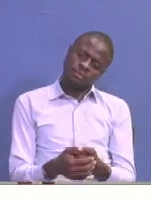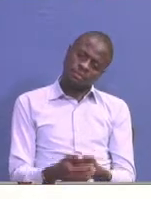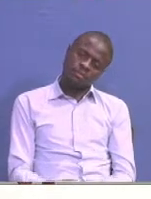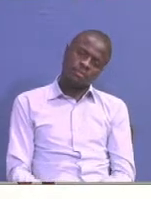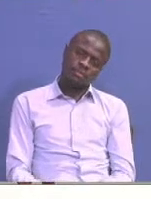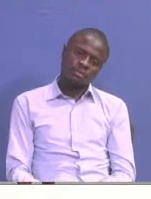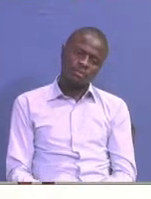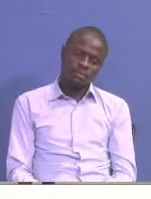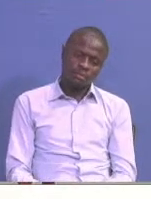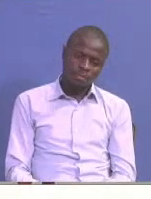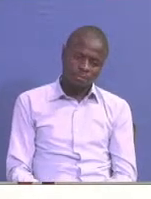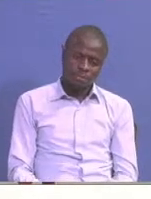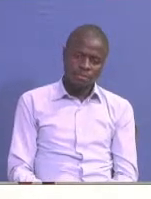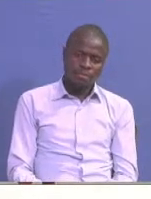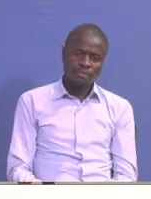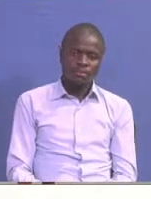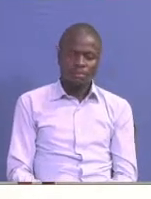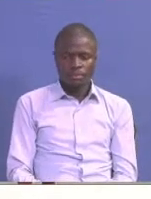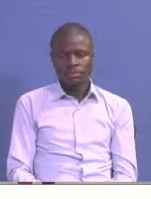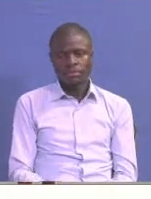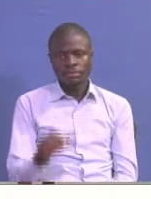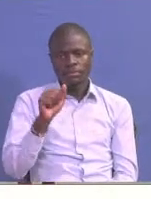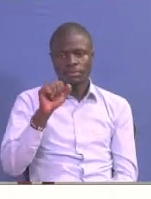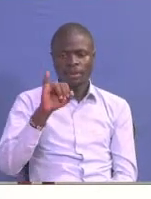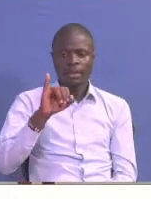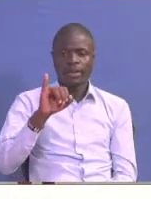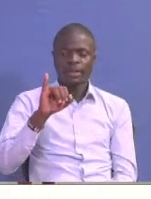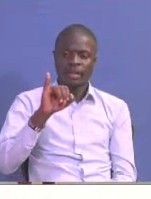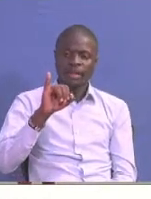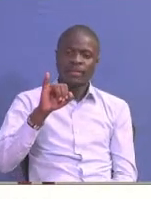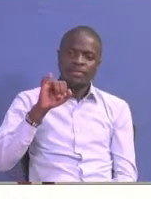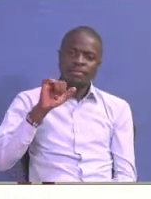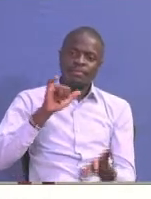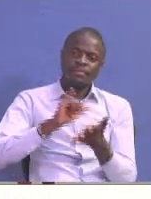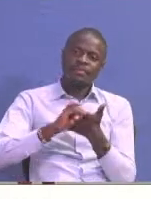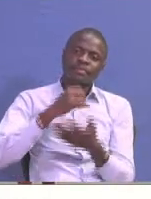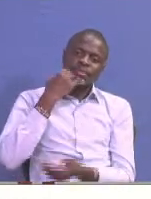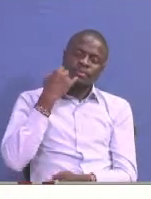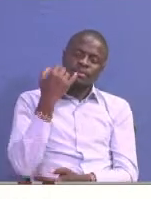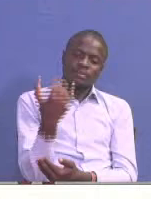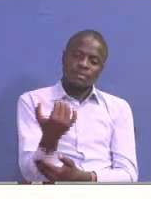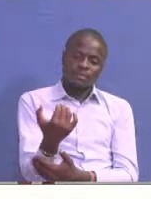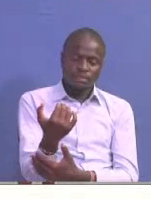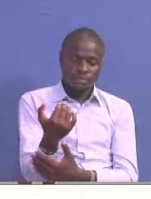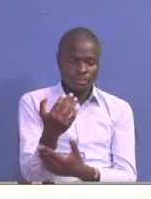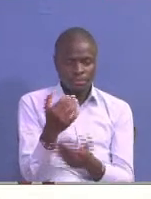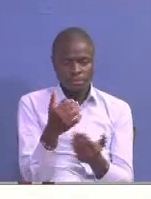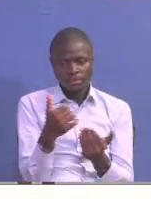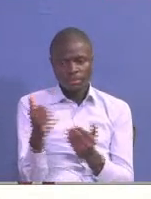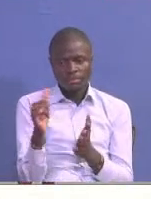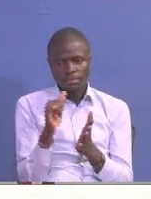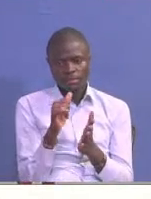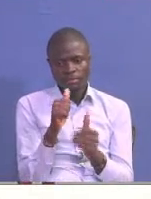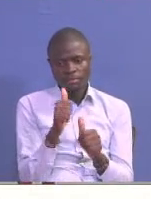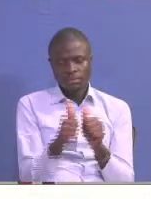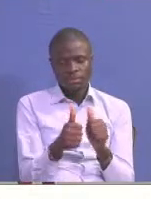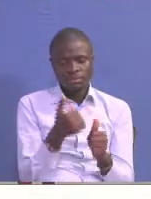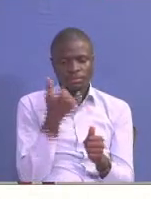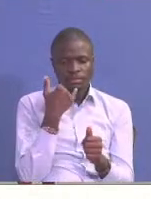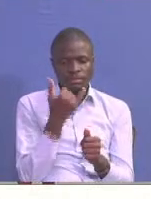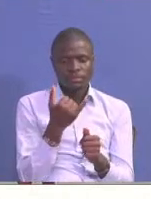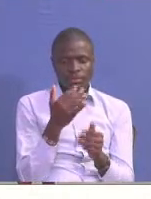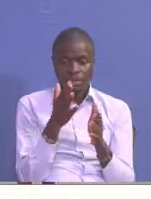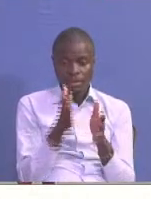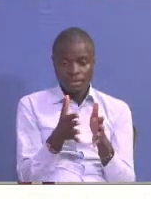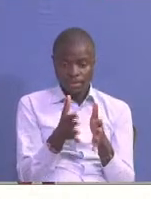I think artificial intelligence, that is now something which is very